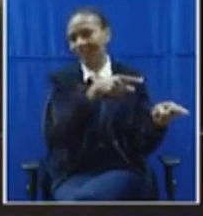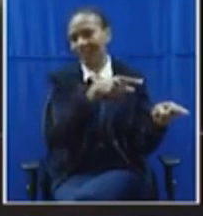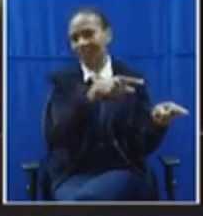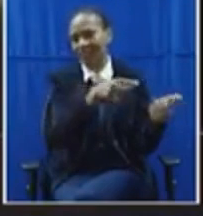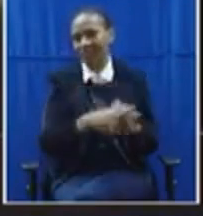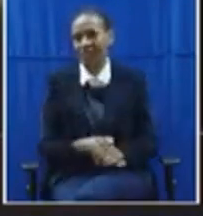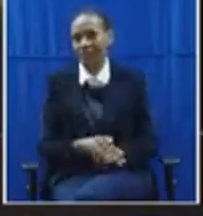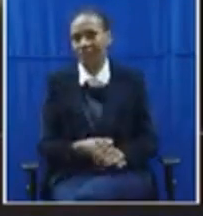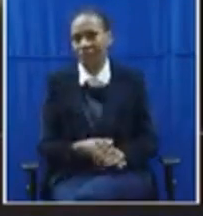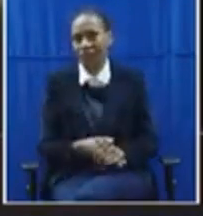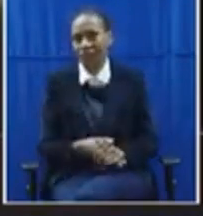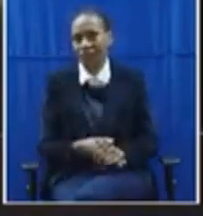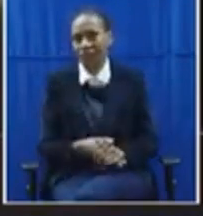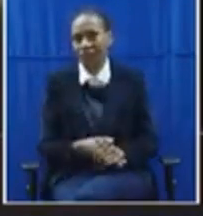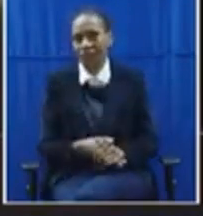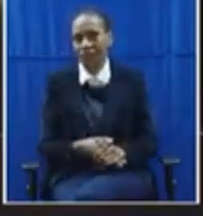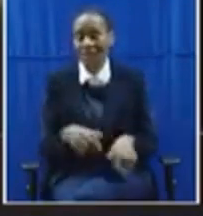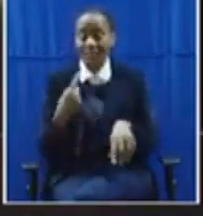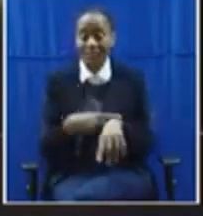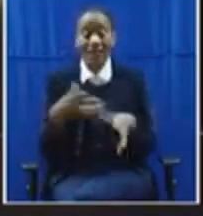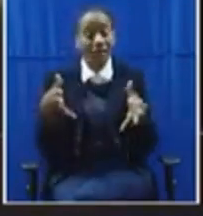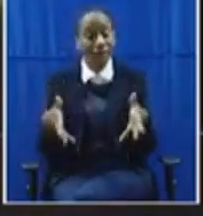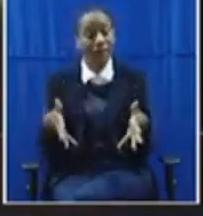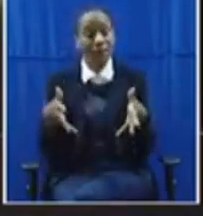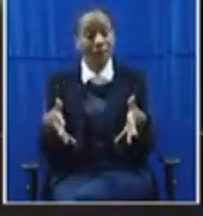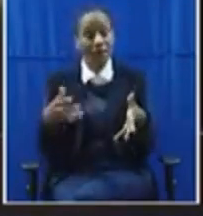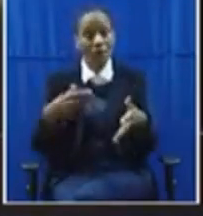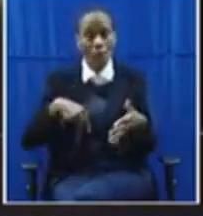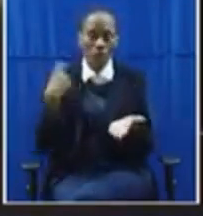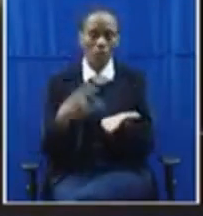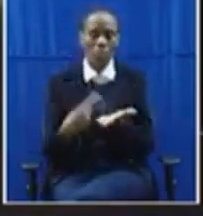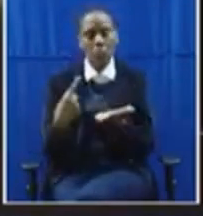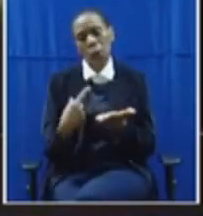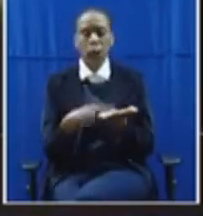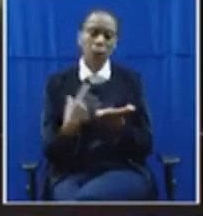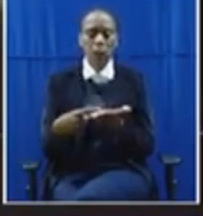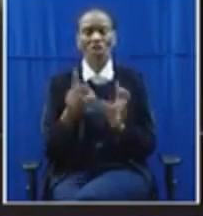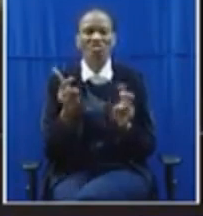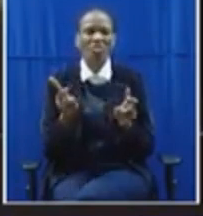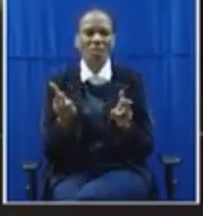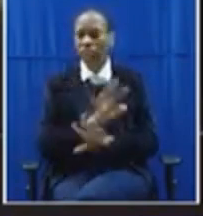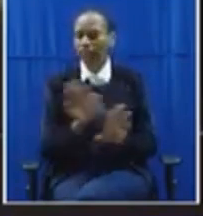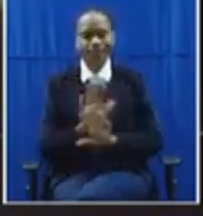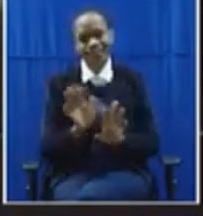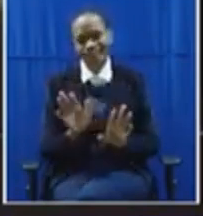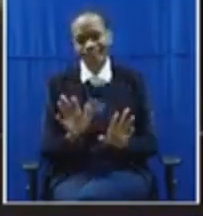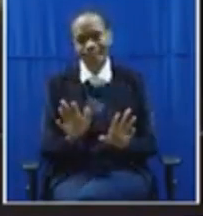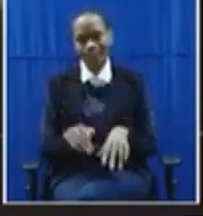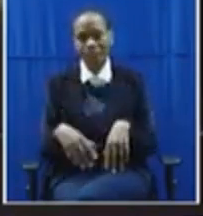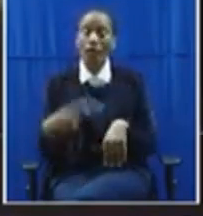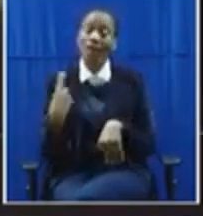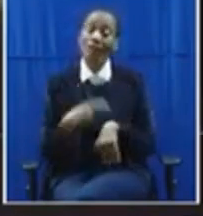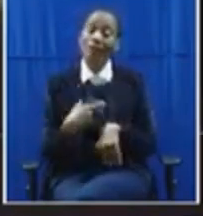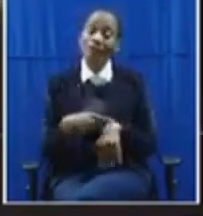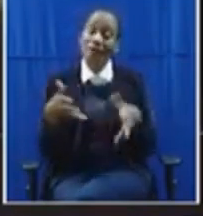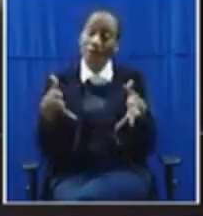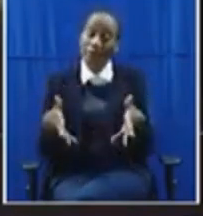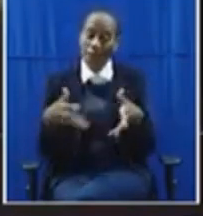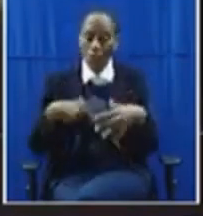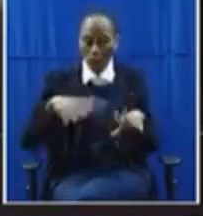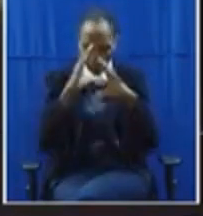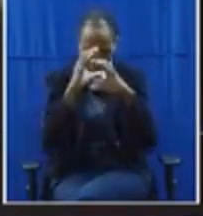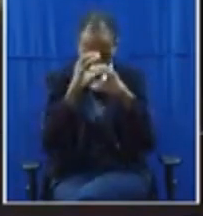This is not a moment where we divide ourselves. This is the moment where we focus